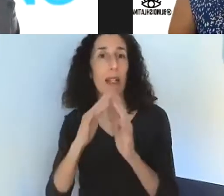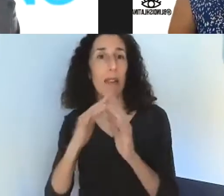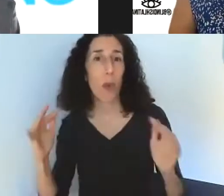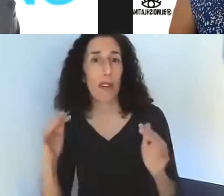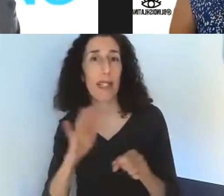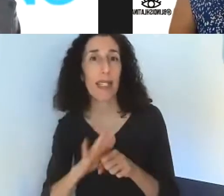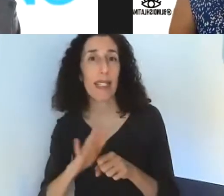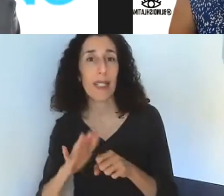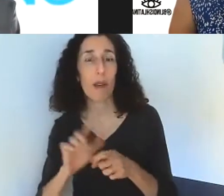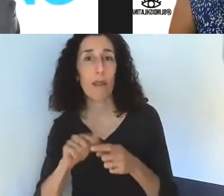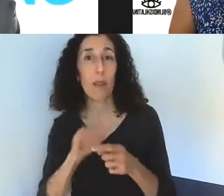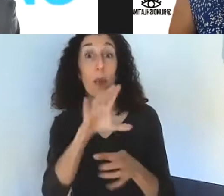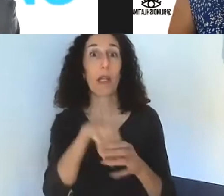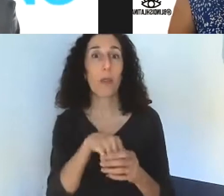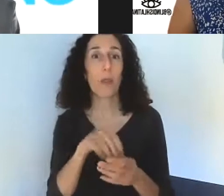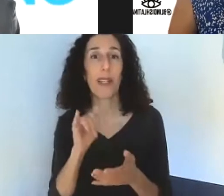There's also,